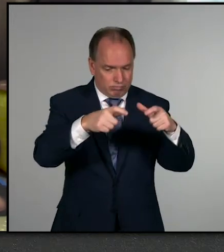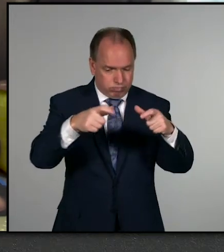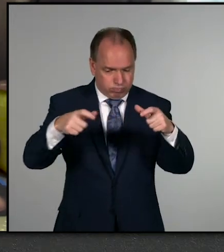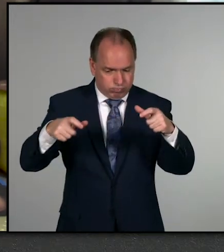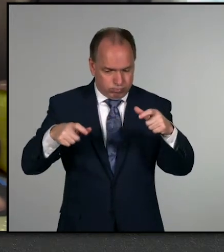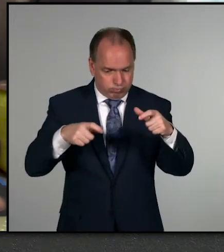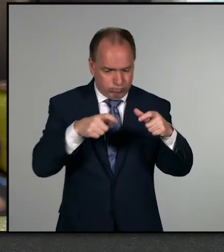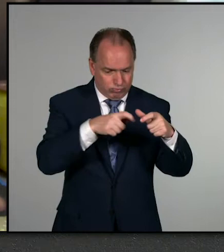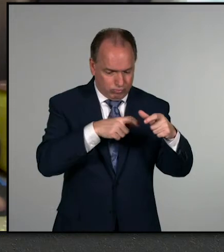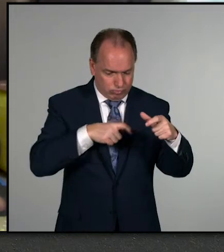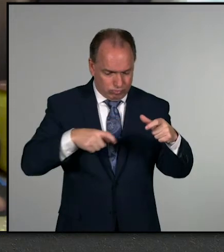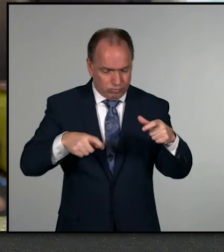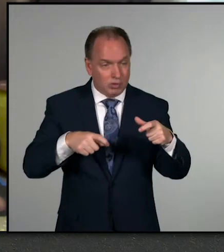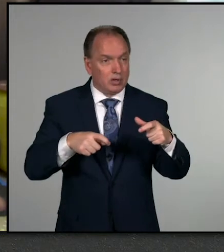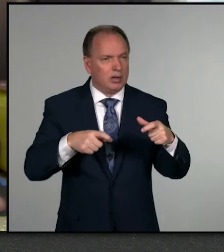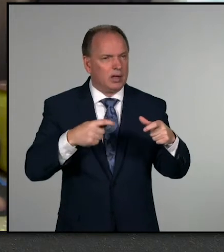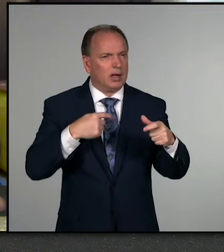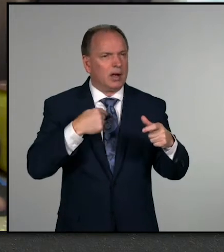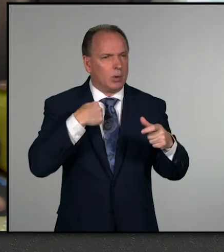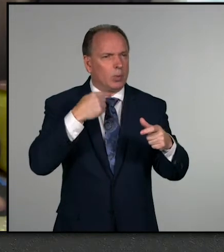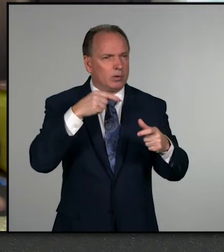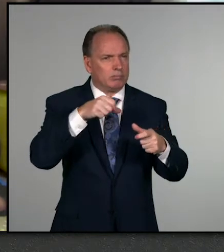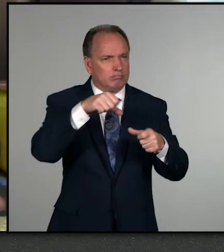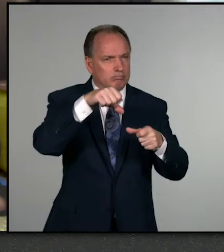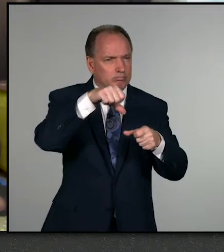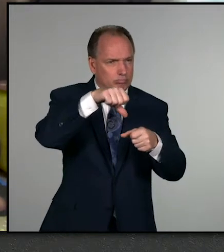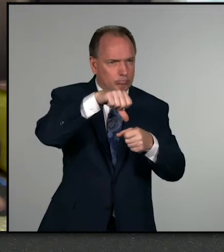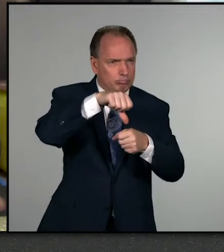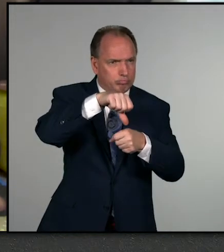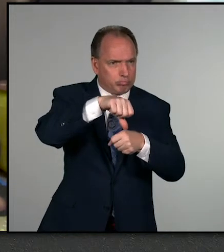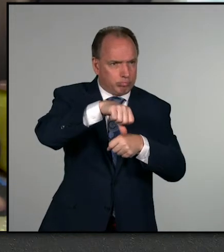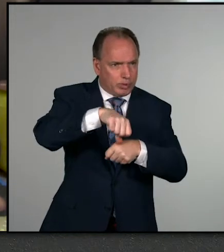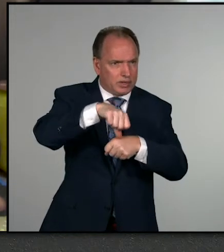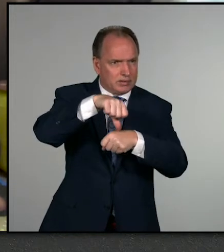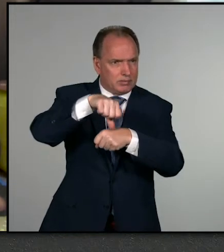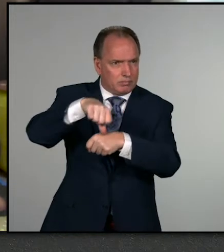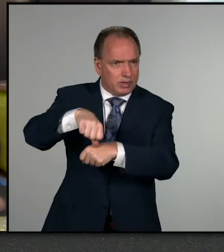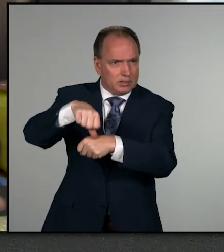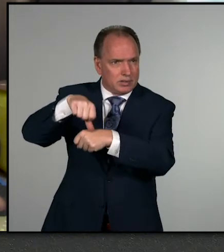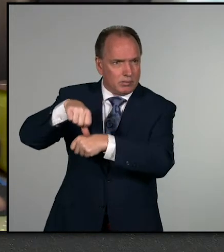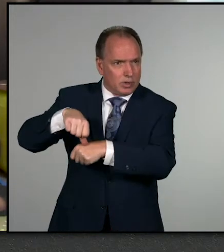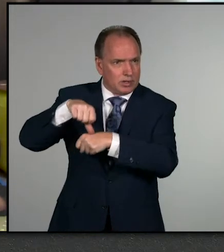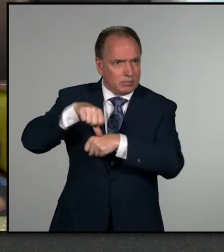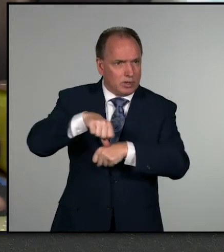shell. So Miss Debbie's going to use her finger, and I'm going to press down a little hole in each one.